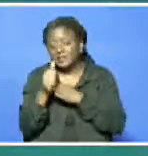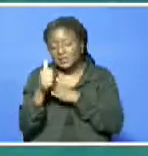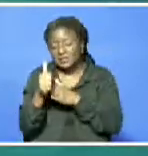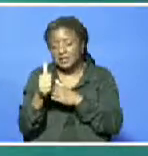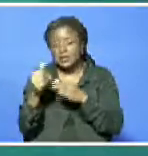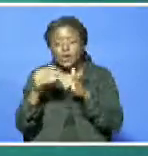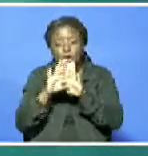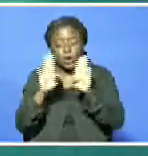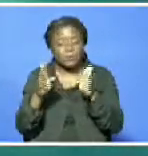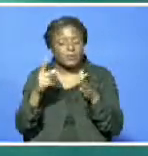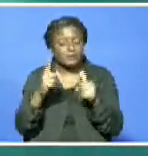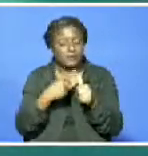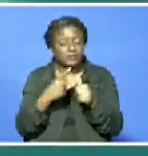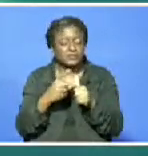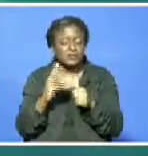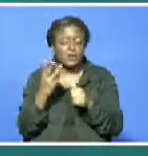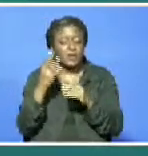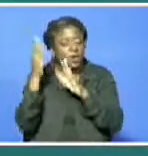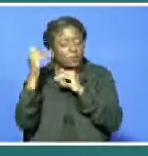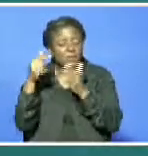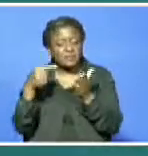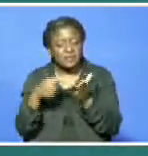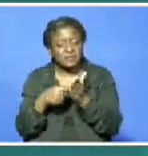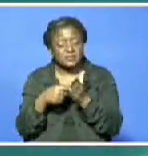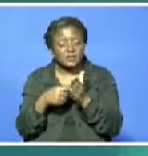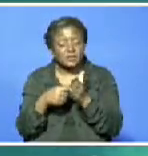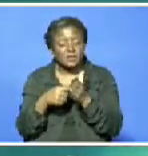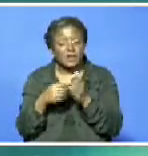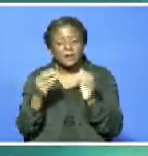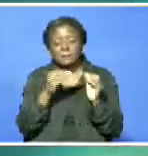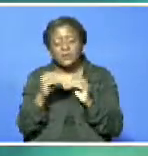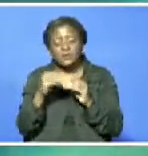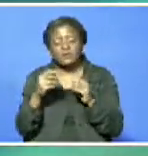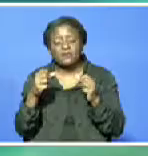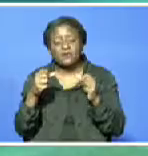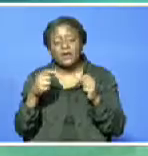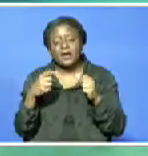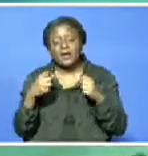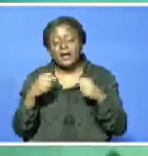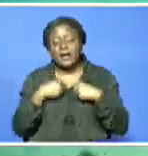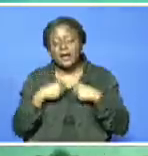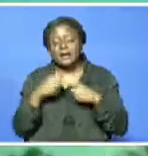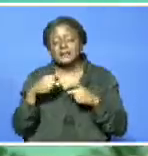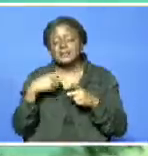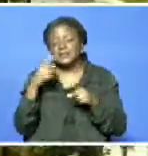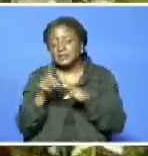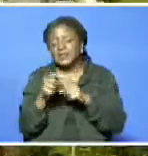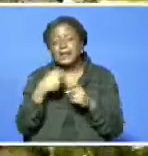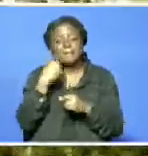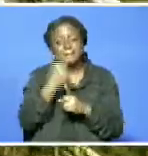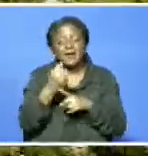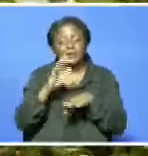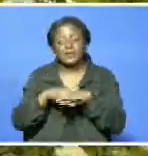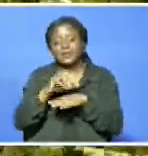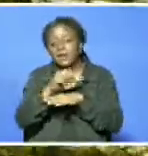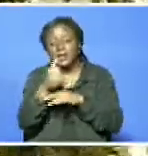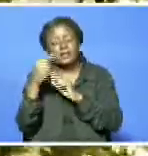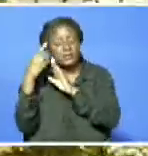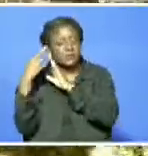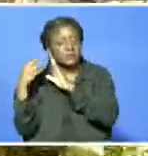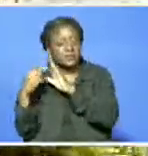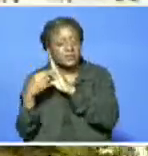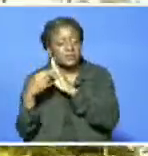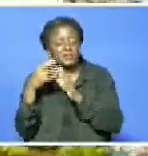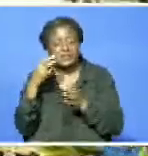a domino effect. Yeah, we believe that if particularly Atlantis and Bahama, if